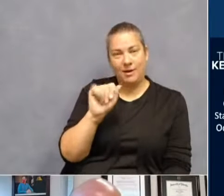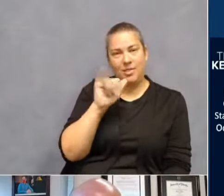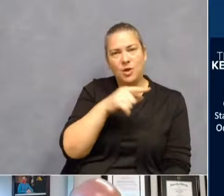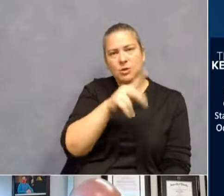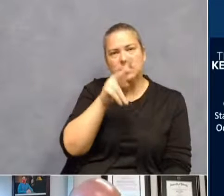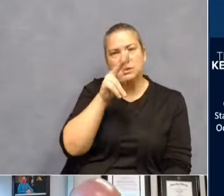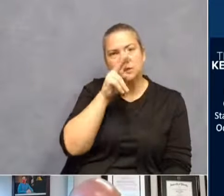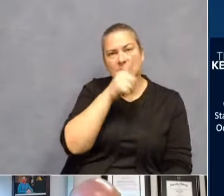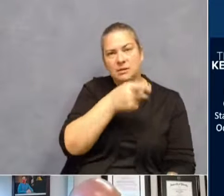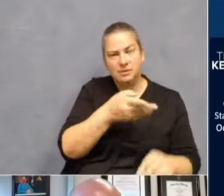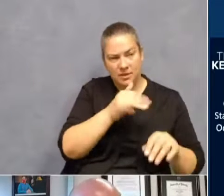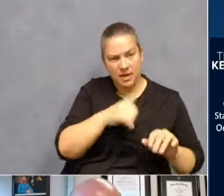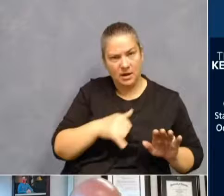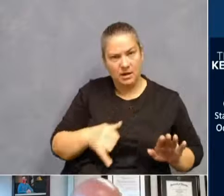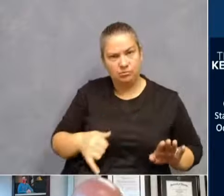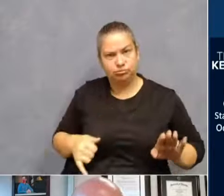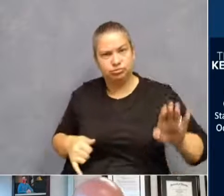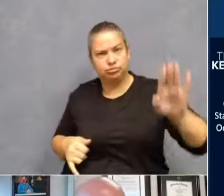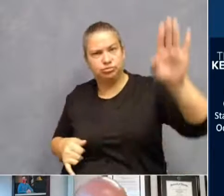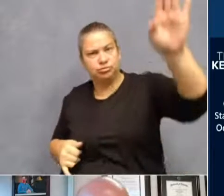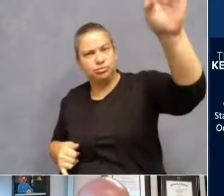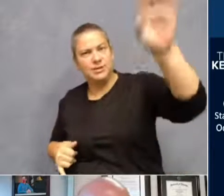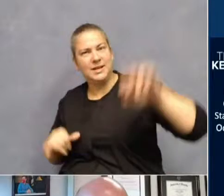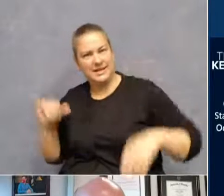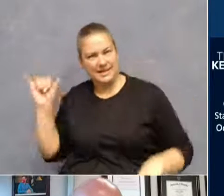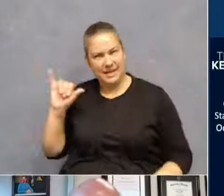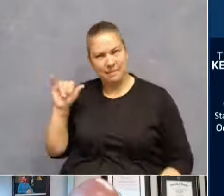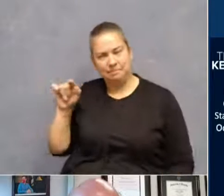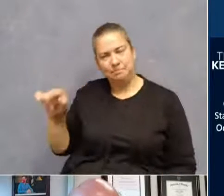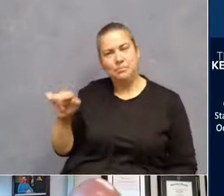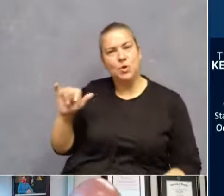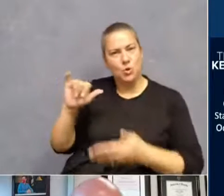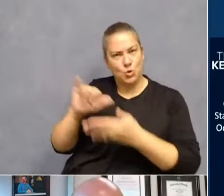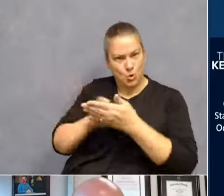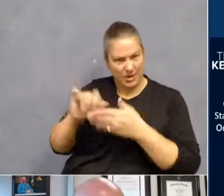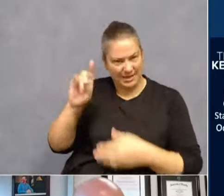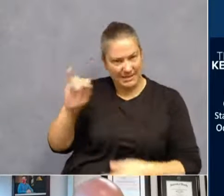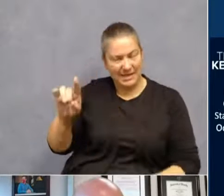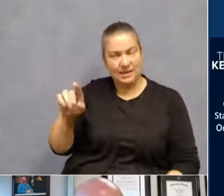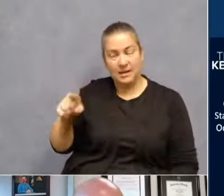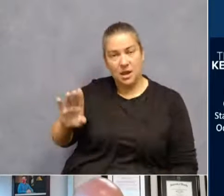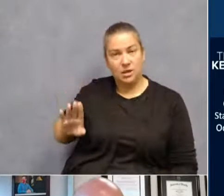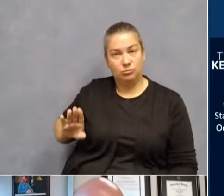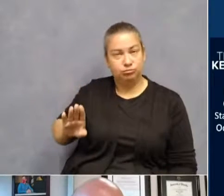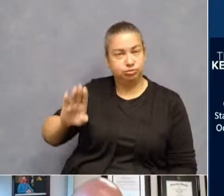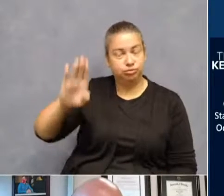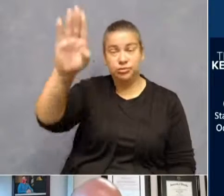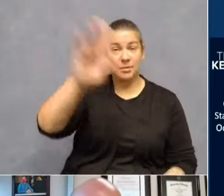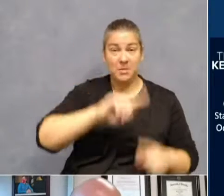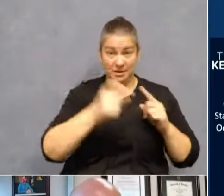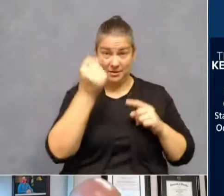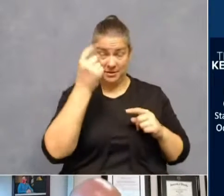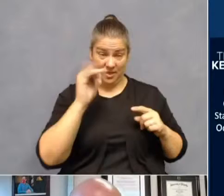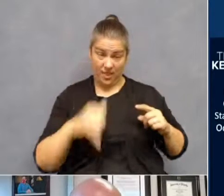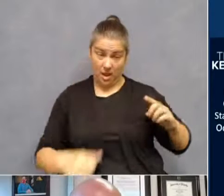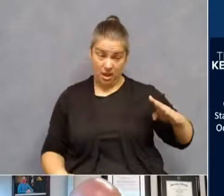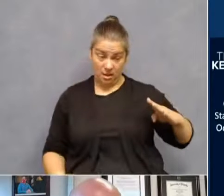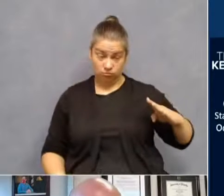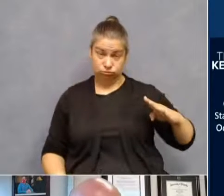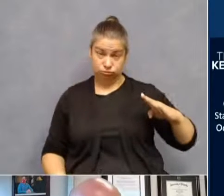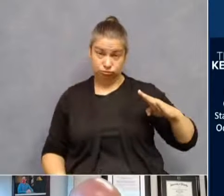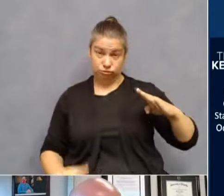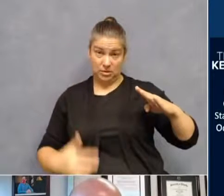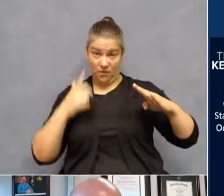York, Arizona, and North Dakota that overwhelm health systems because the sudden increase in people arriving